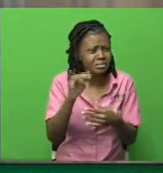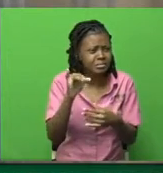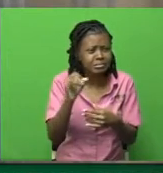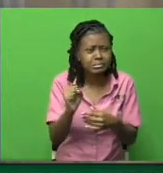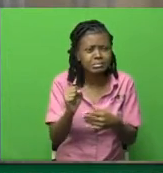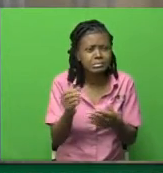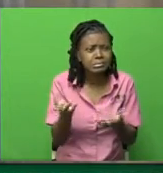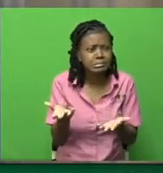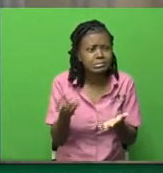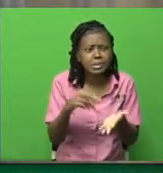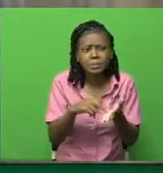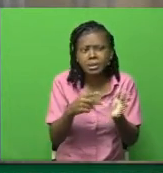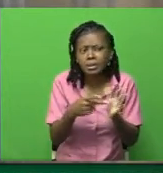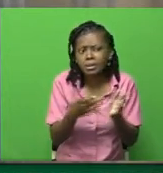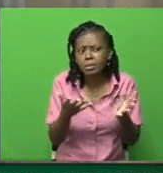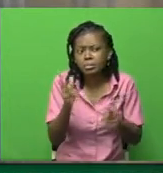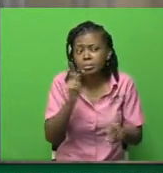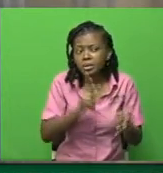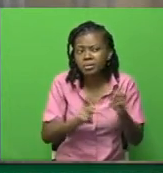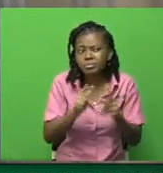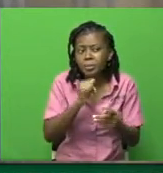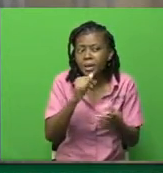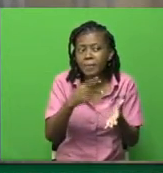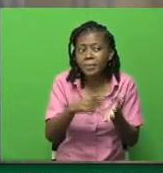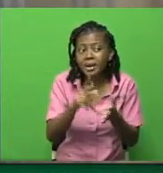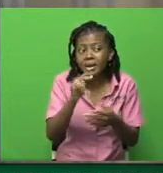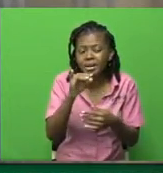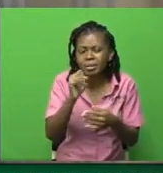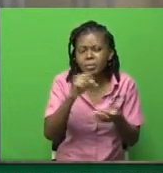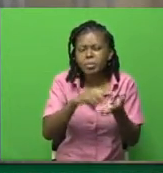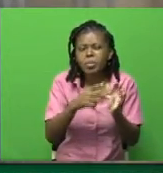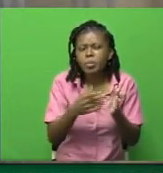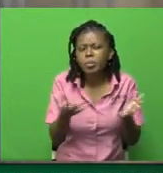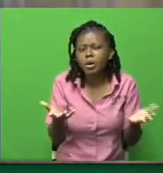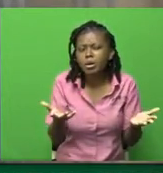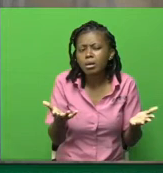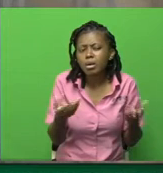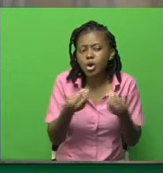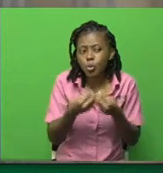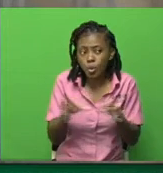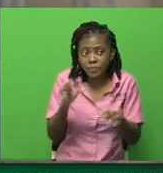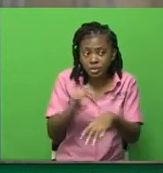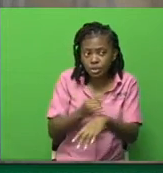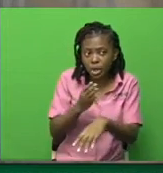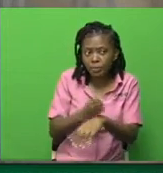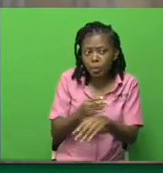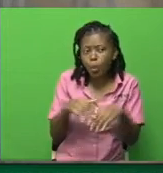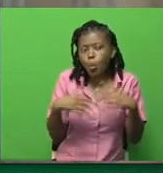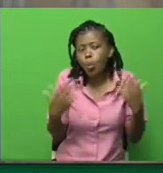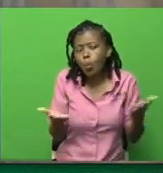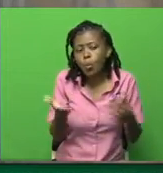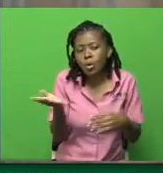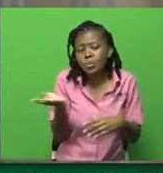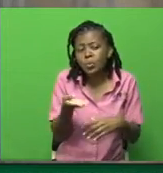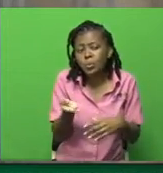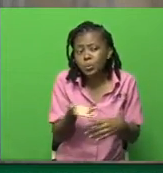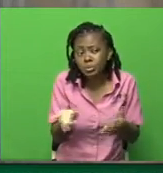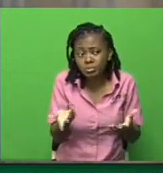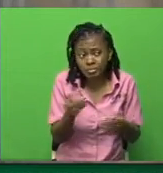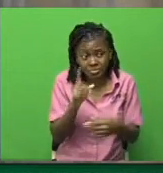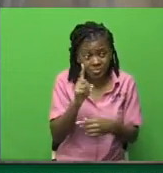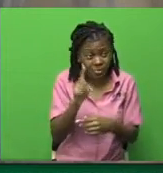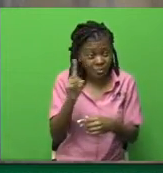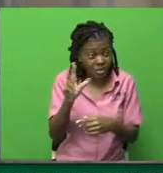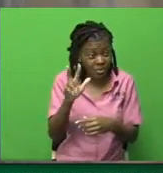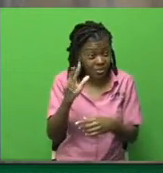job does it mean they died what does it mean 113 000 under my watch